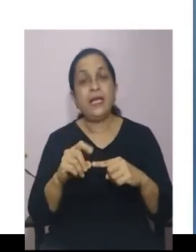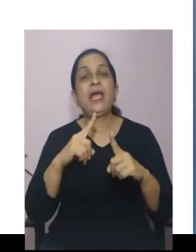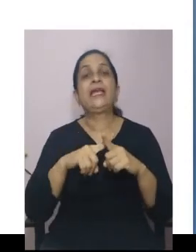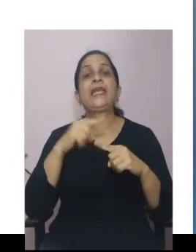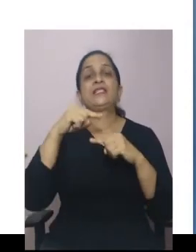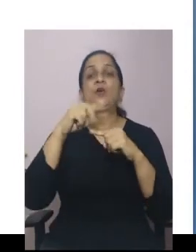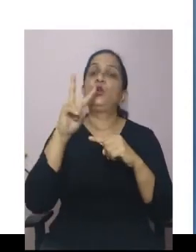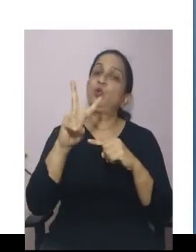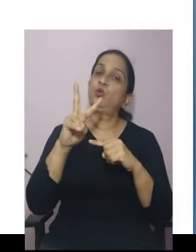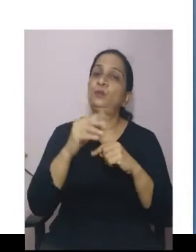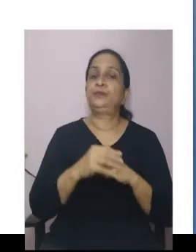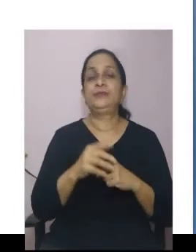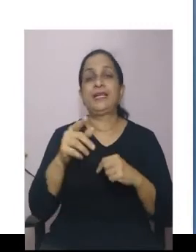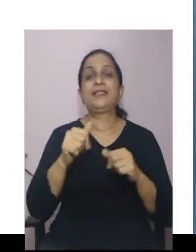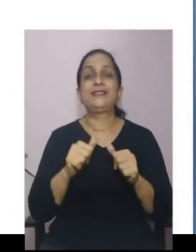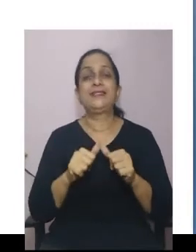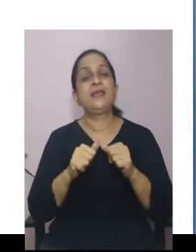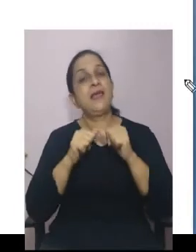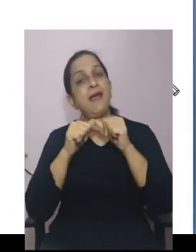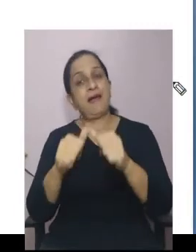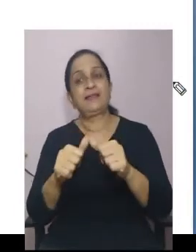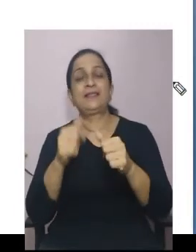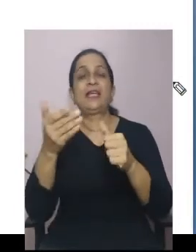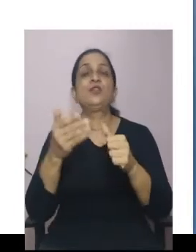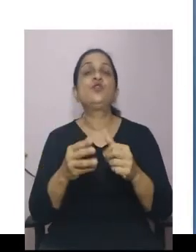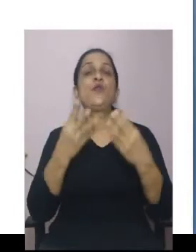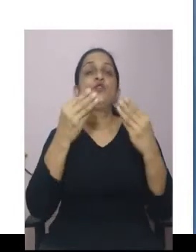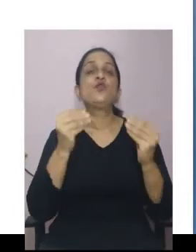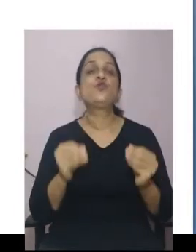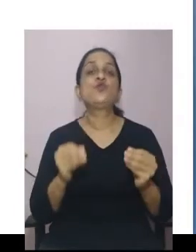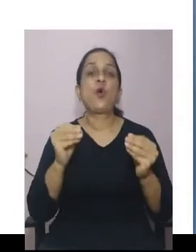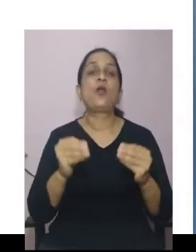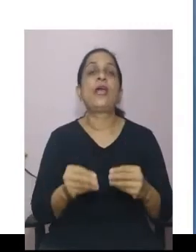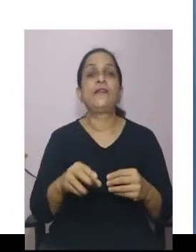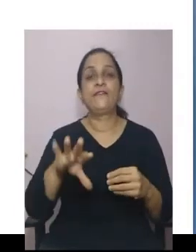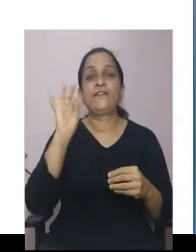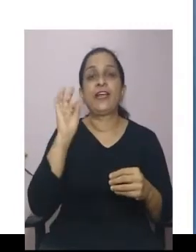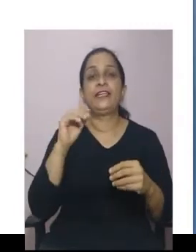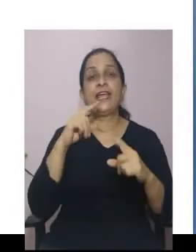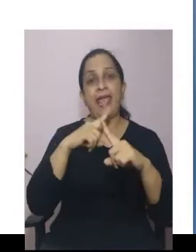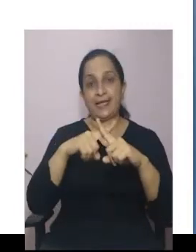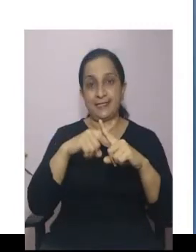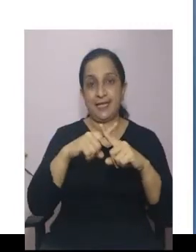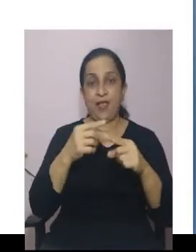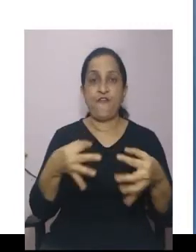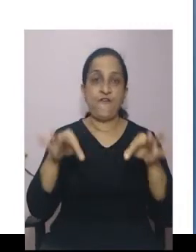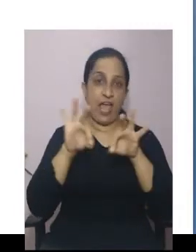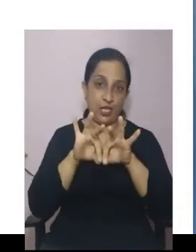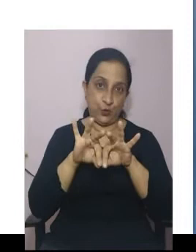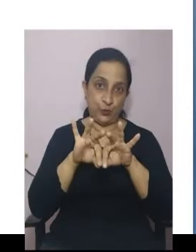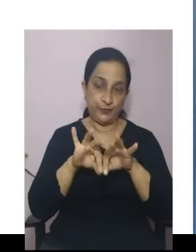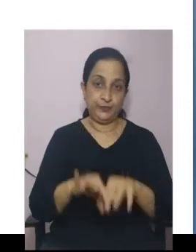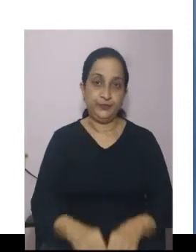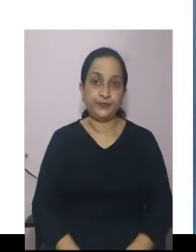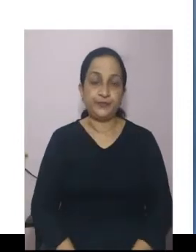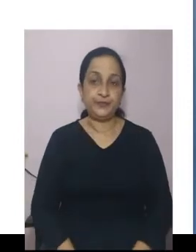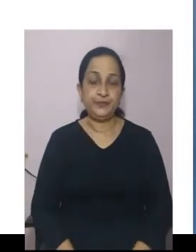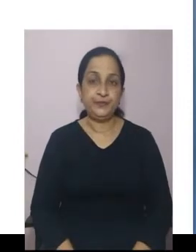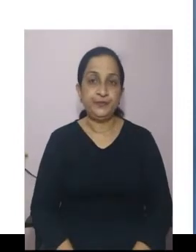to 2. This is how you find the value of x.